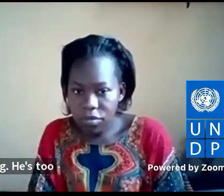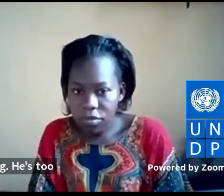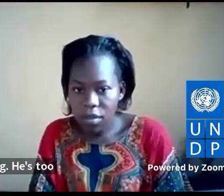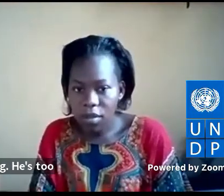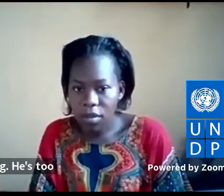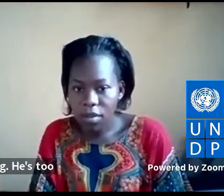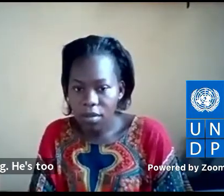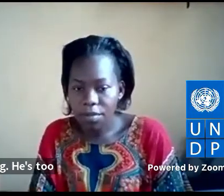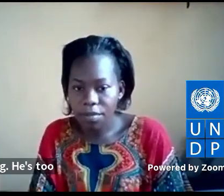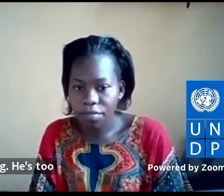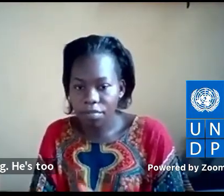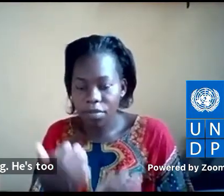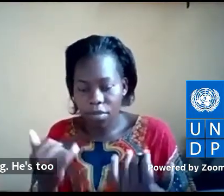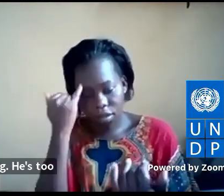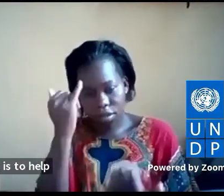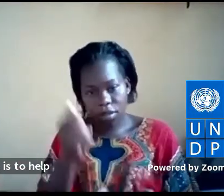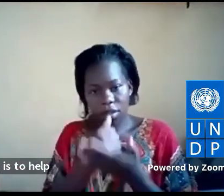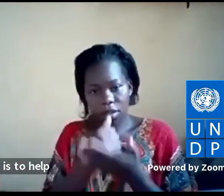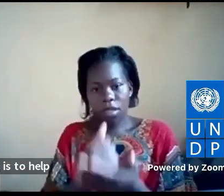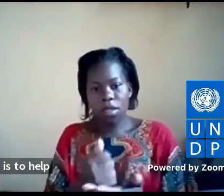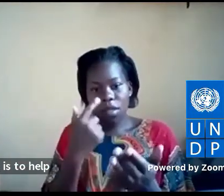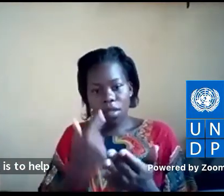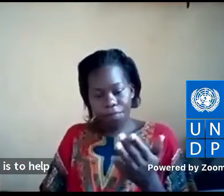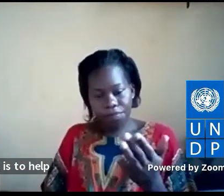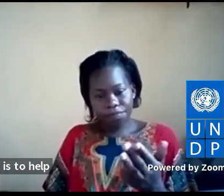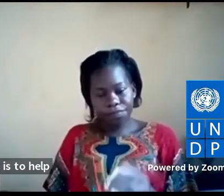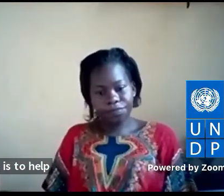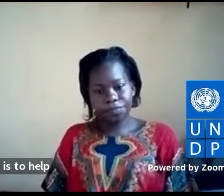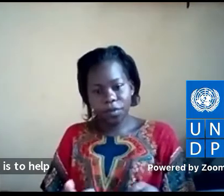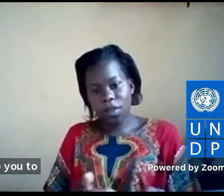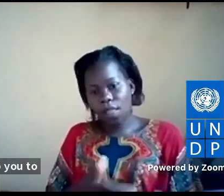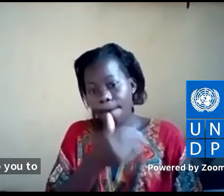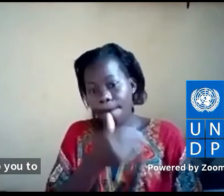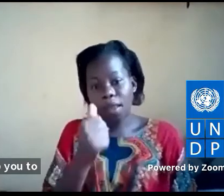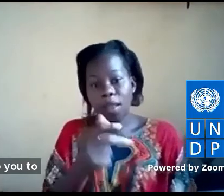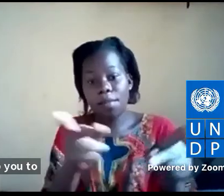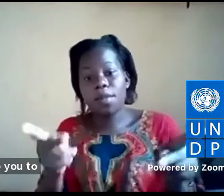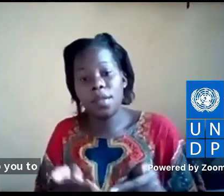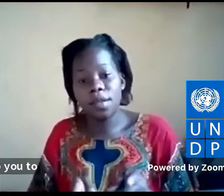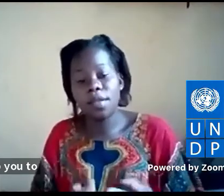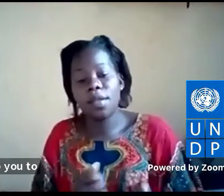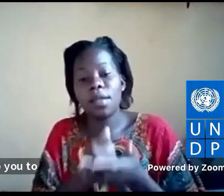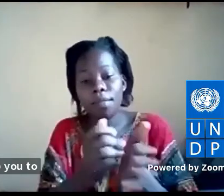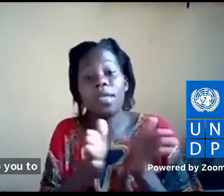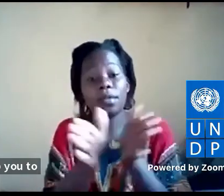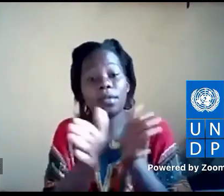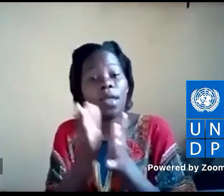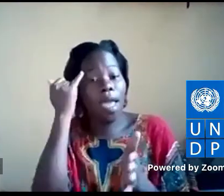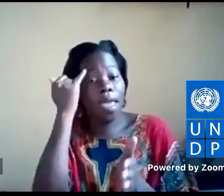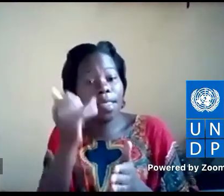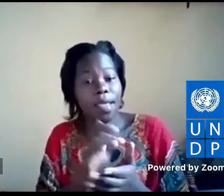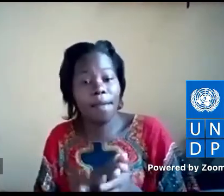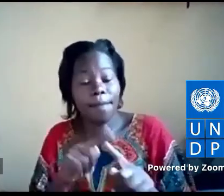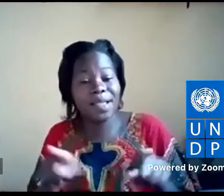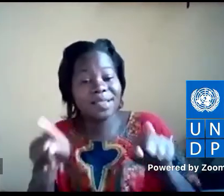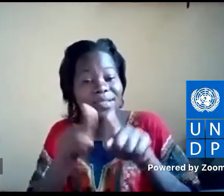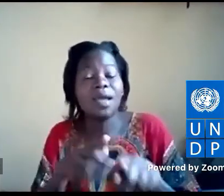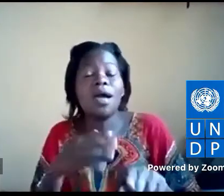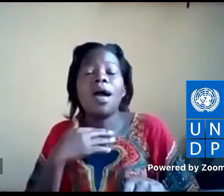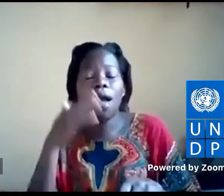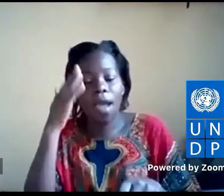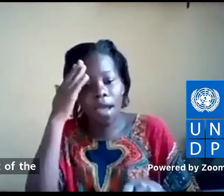you articulate your value proposition, to help you to explain this idea. But also I know that as part of the Youth